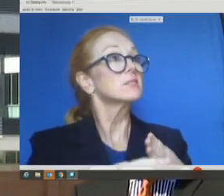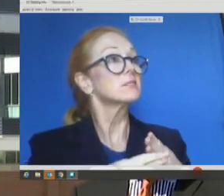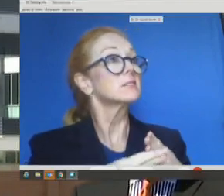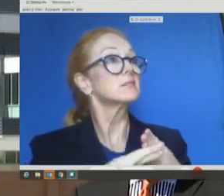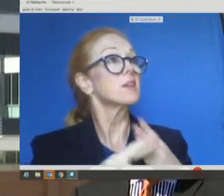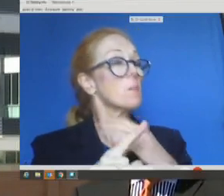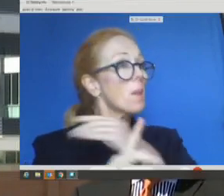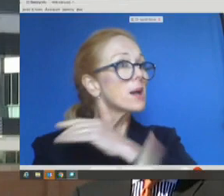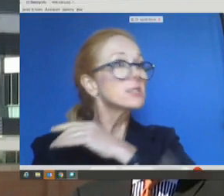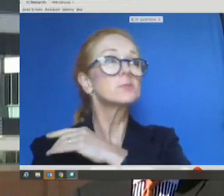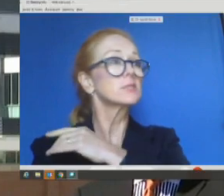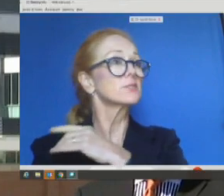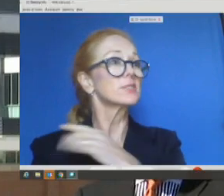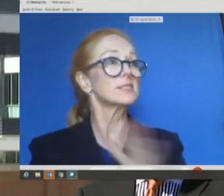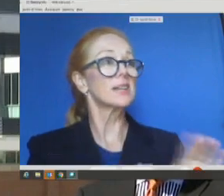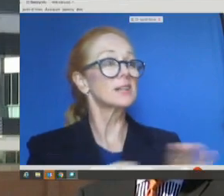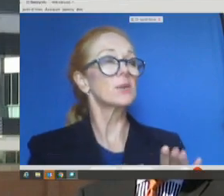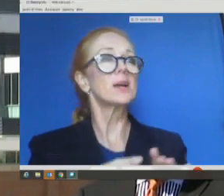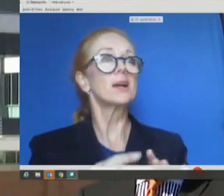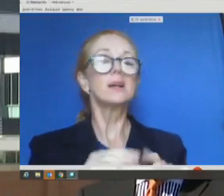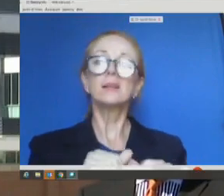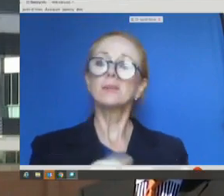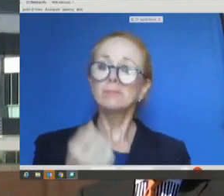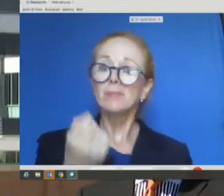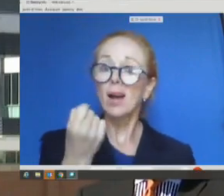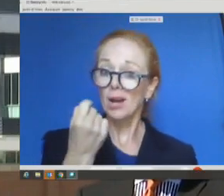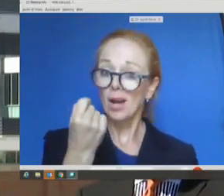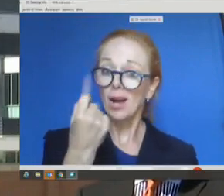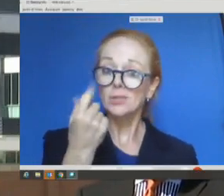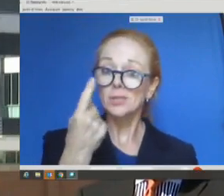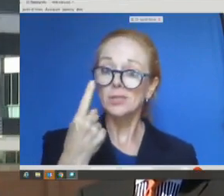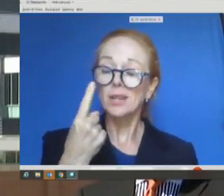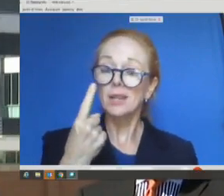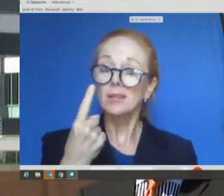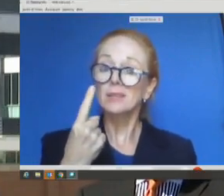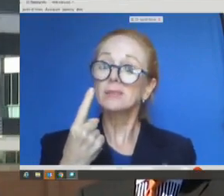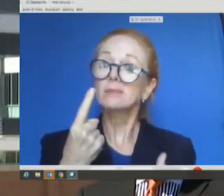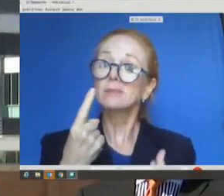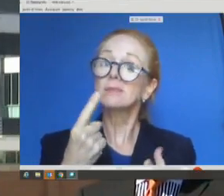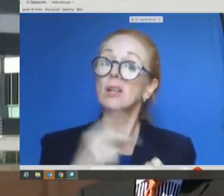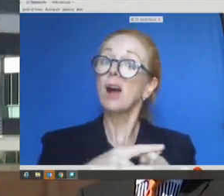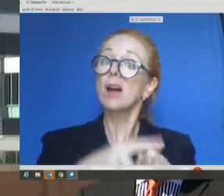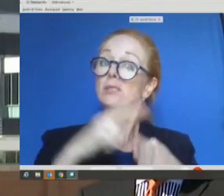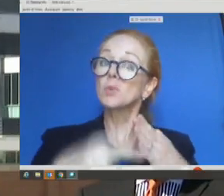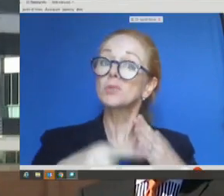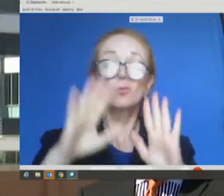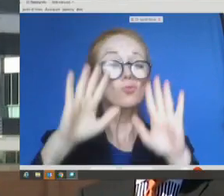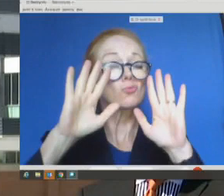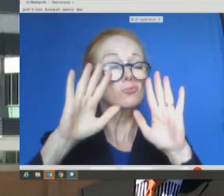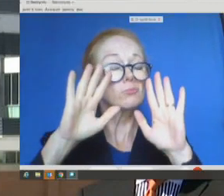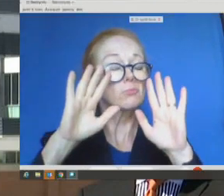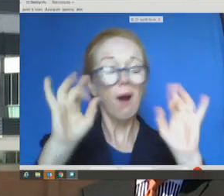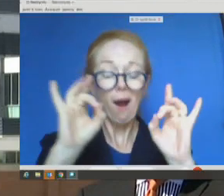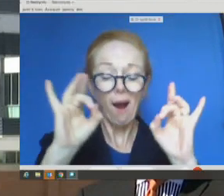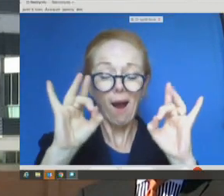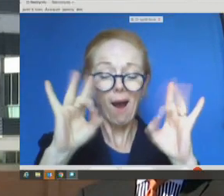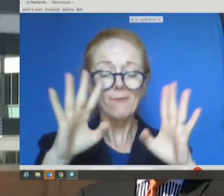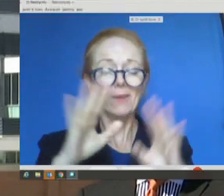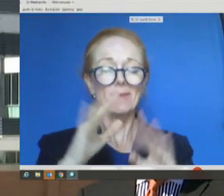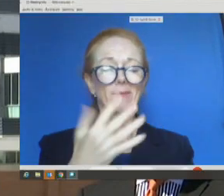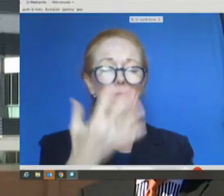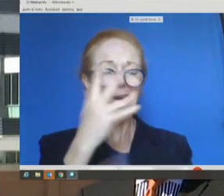forward. So we understand that the consequences were great for 5 men who were participating in this